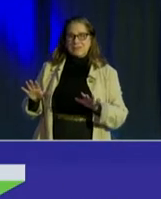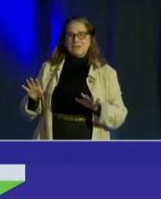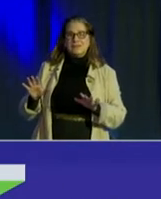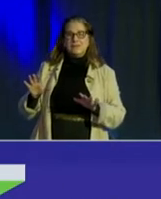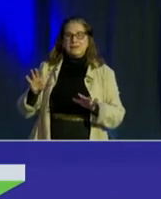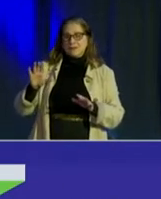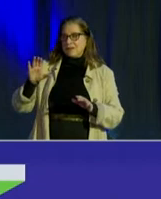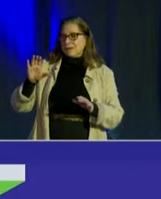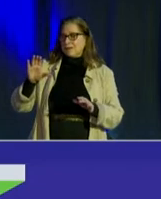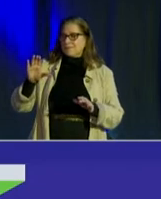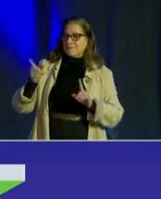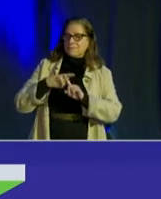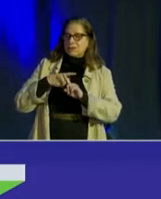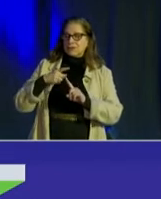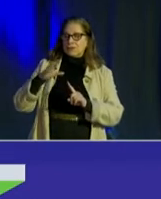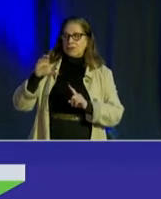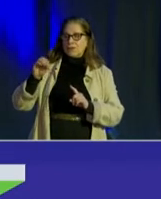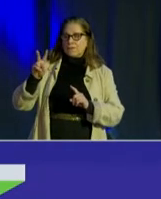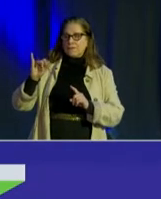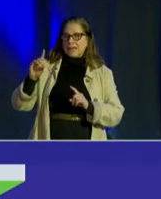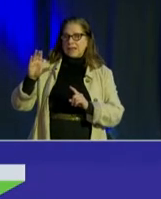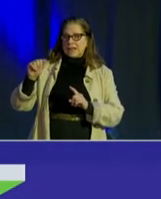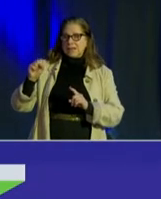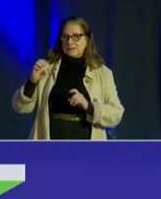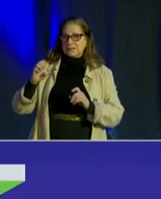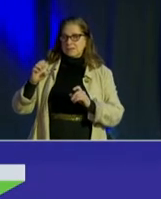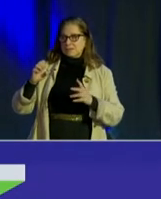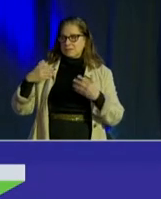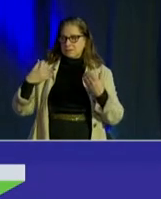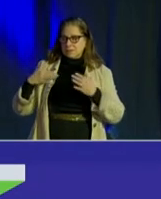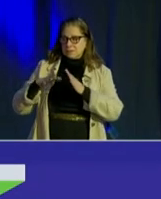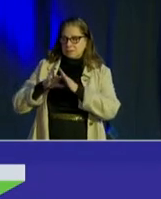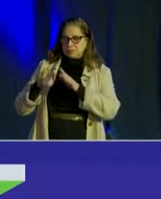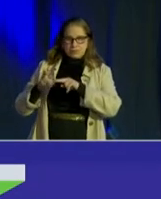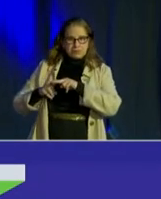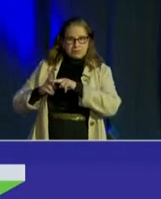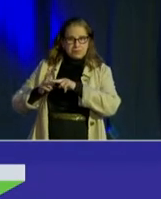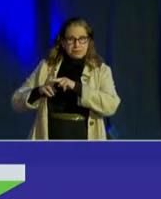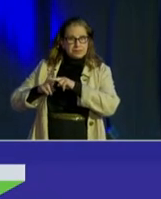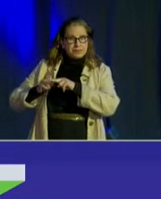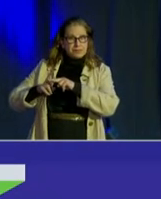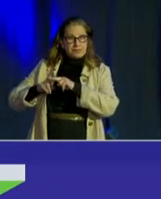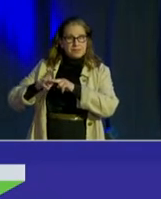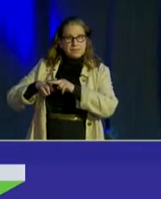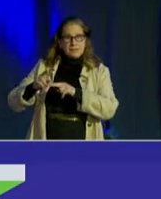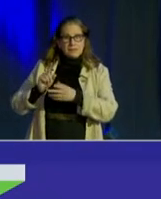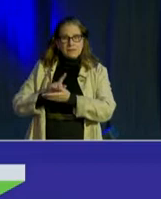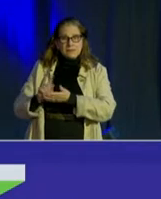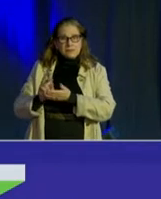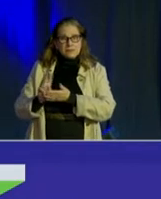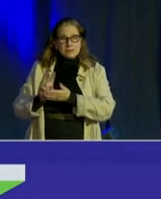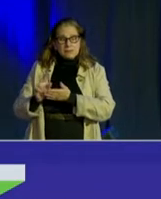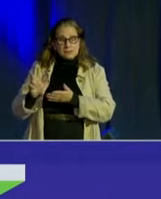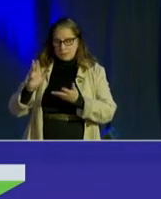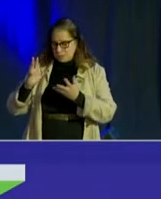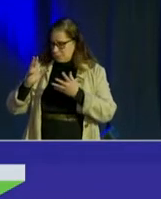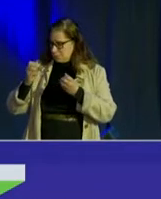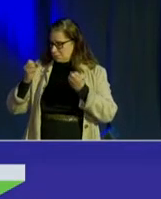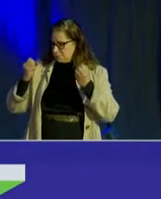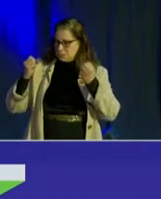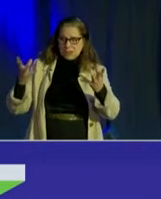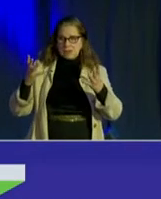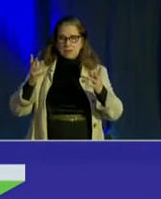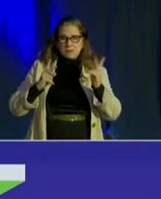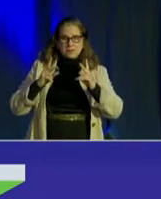taken over our country and our world the way it did just a few weeks later. And in the budget that we compiled and we talked